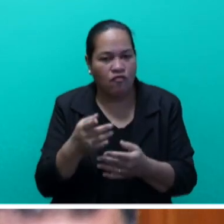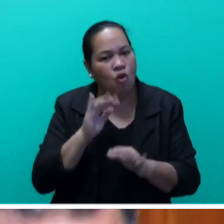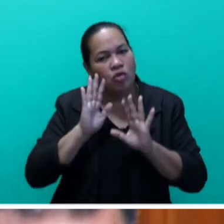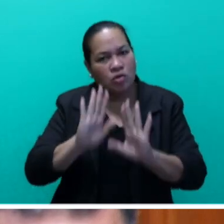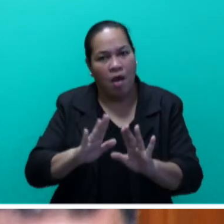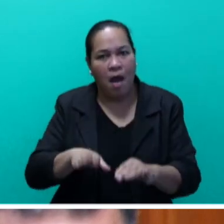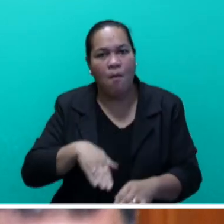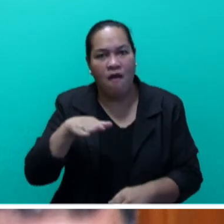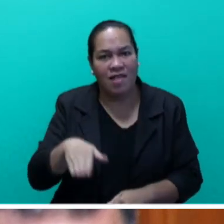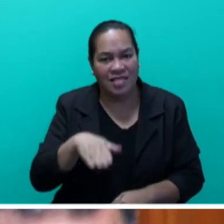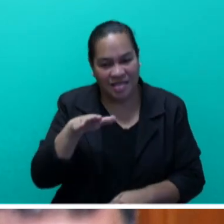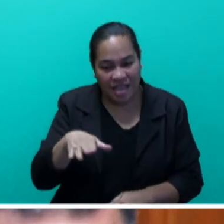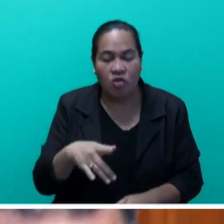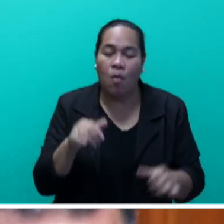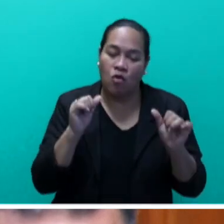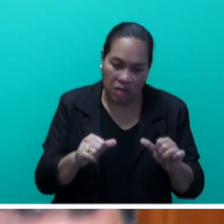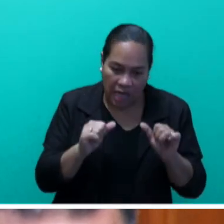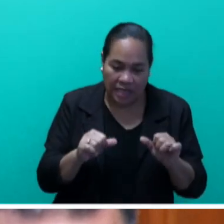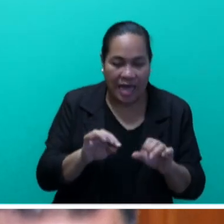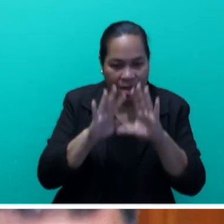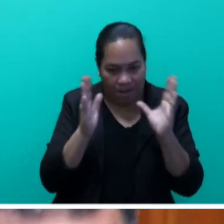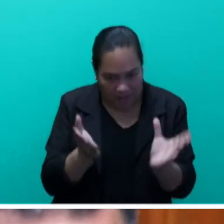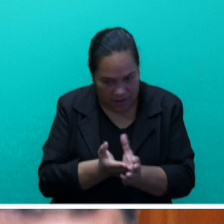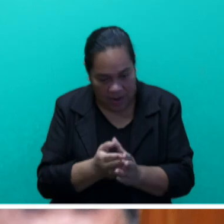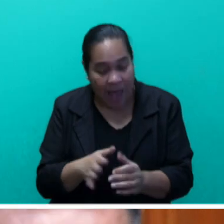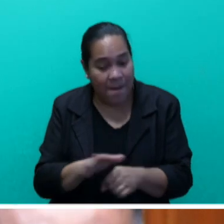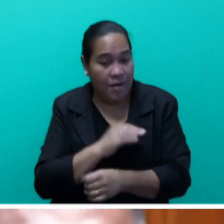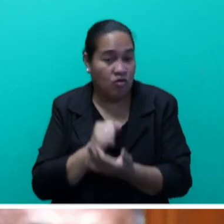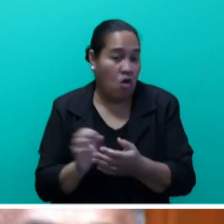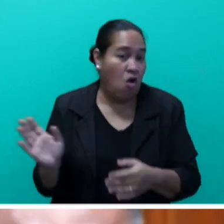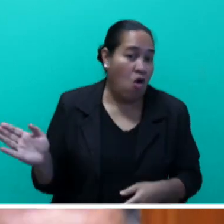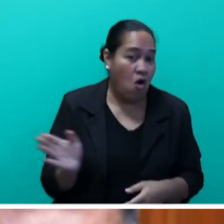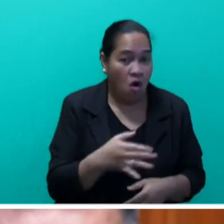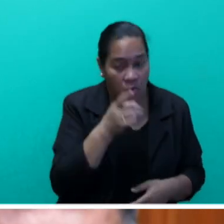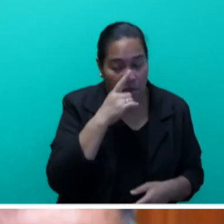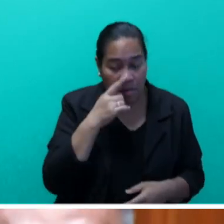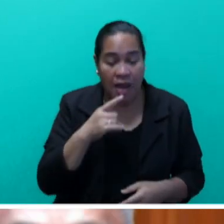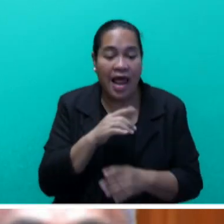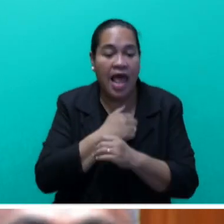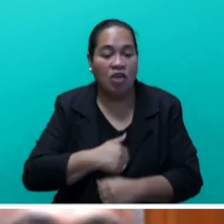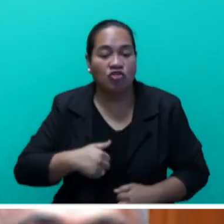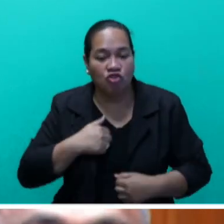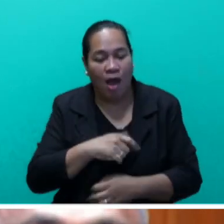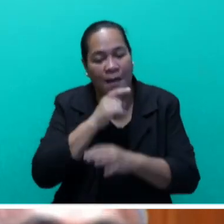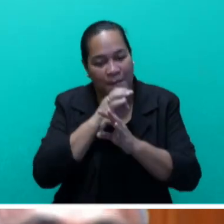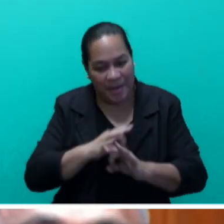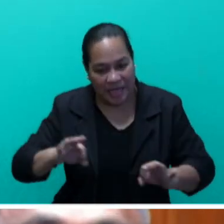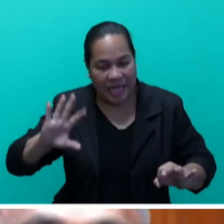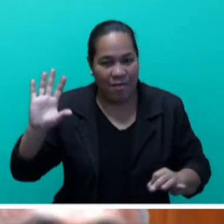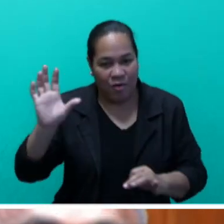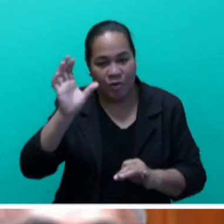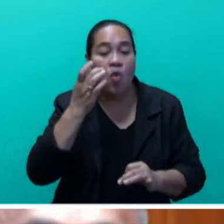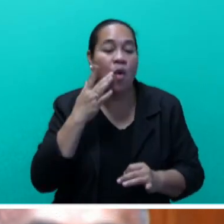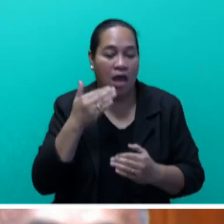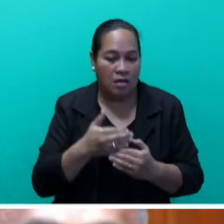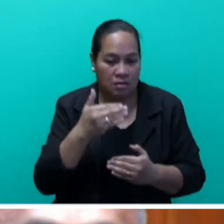poverty, protect the planet, and ensure that all people enjoy peace and prosperity by 2030.